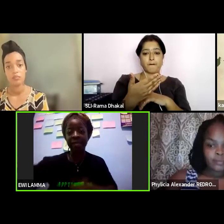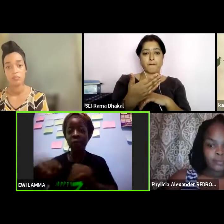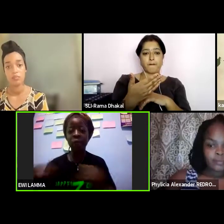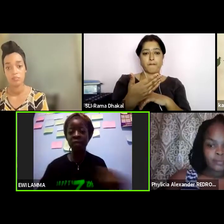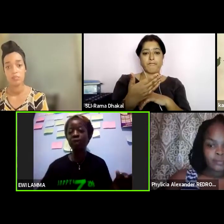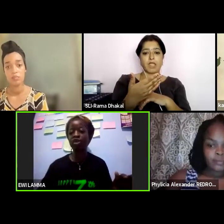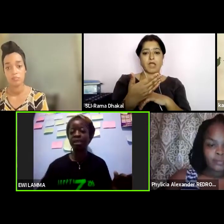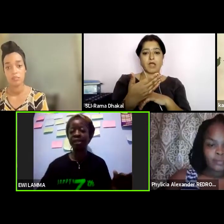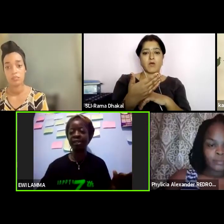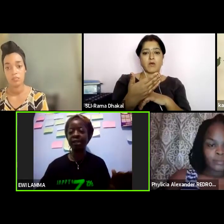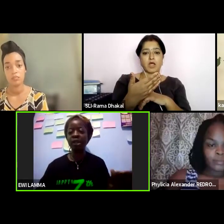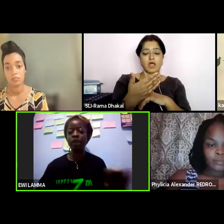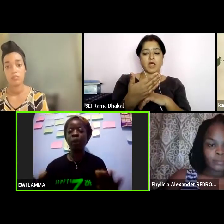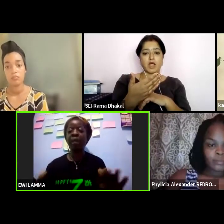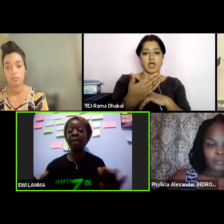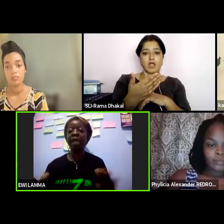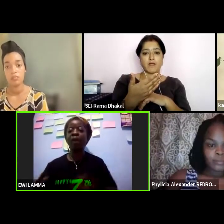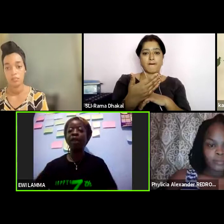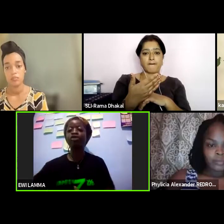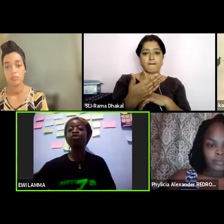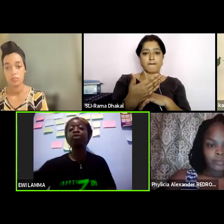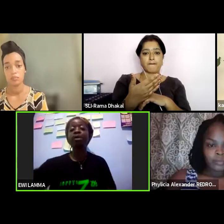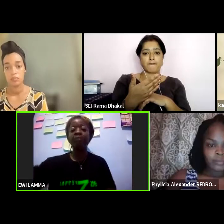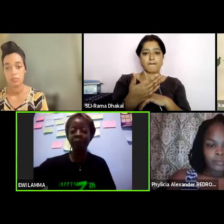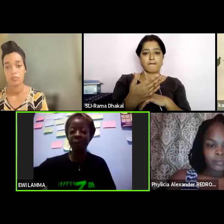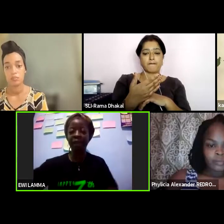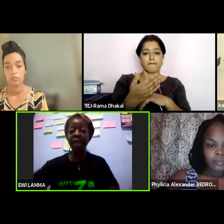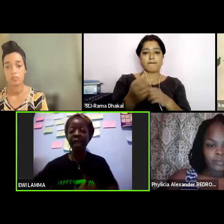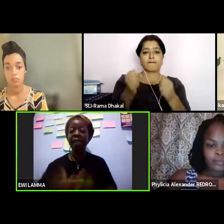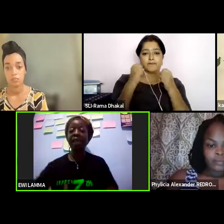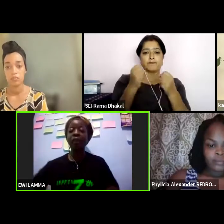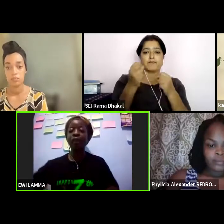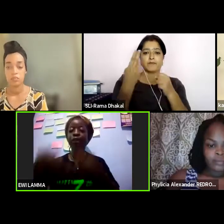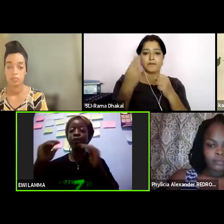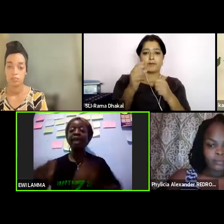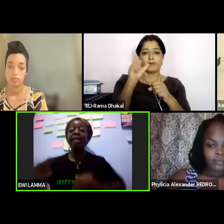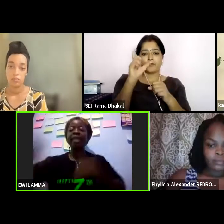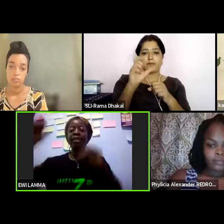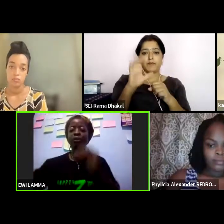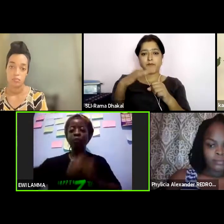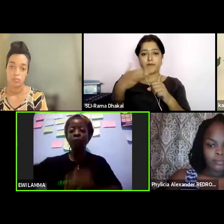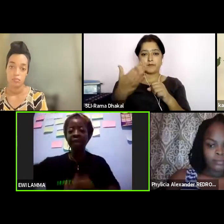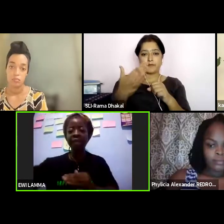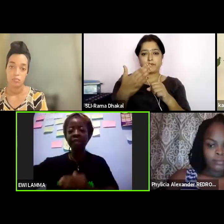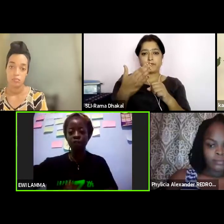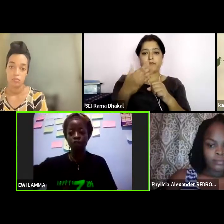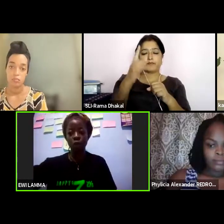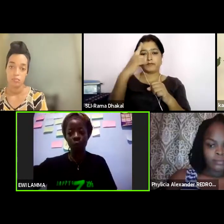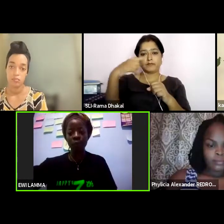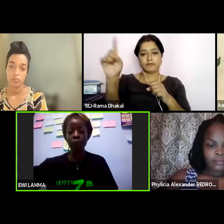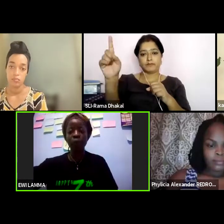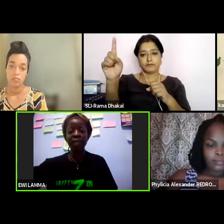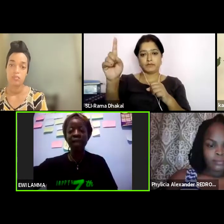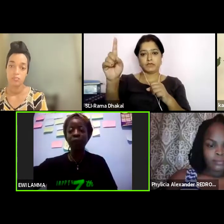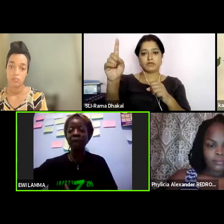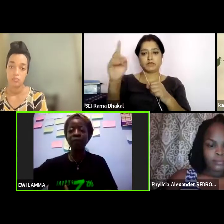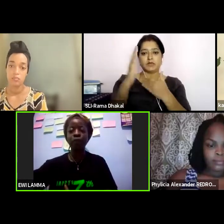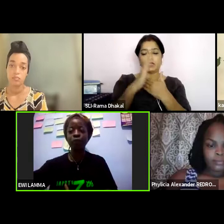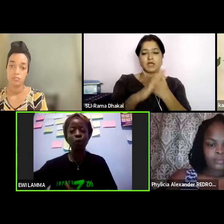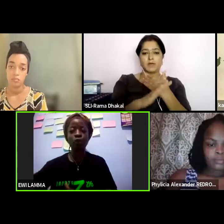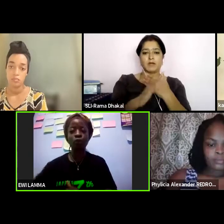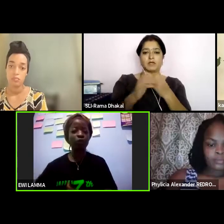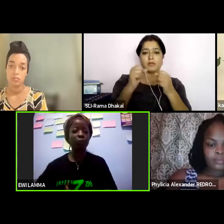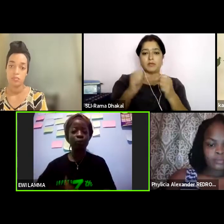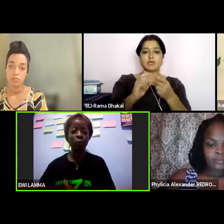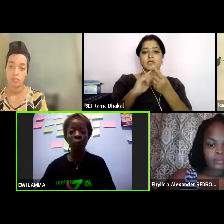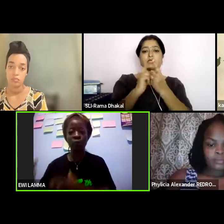islands without stress, knowing that they are going through the right path and are going to get the right job without having to